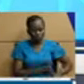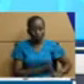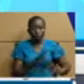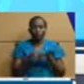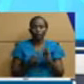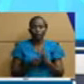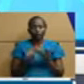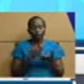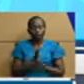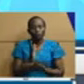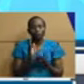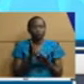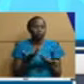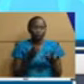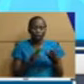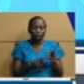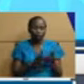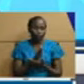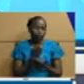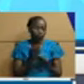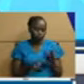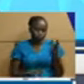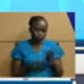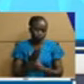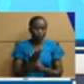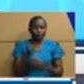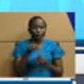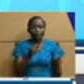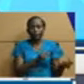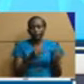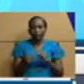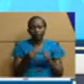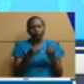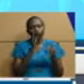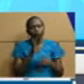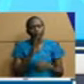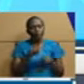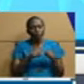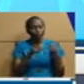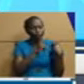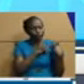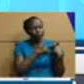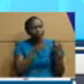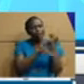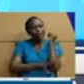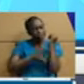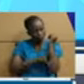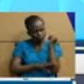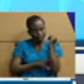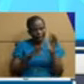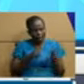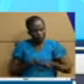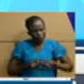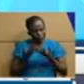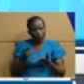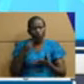has necessitated this discussion to speak about the responsibility of the state in terms of providing